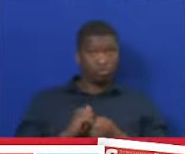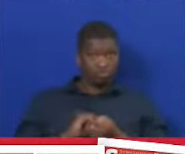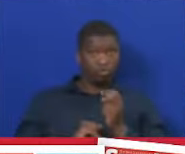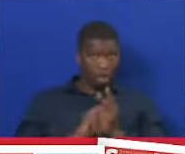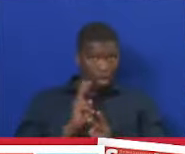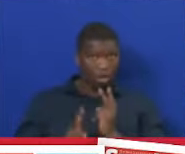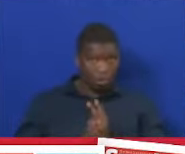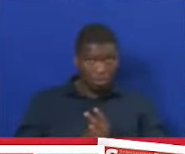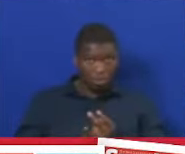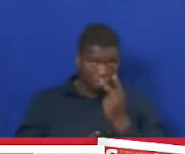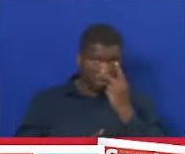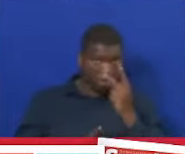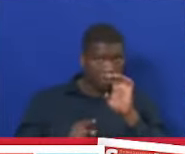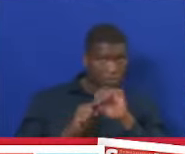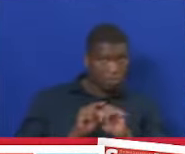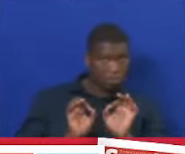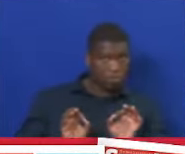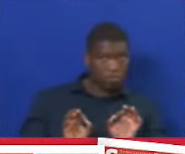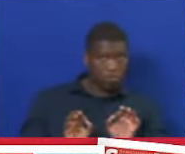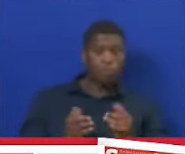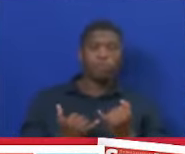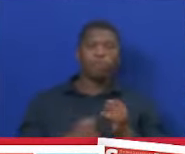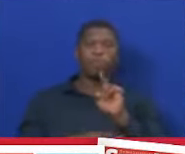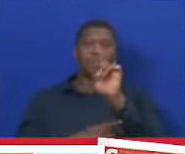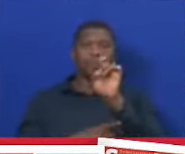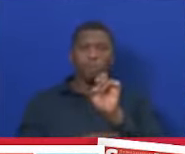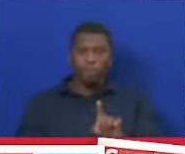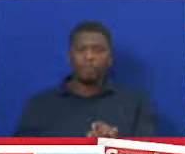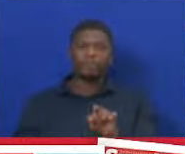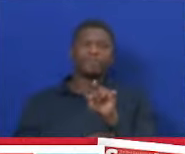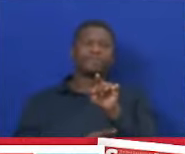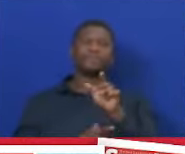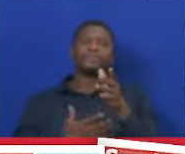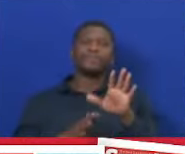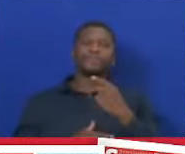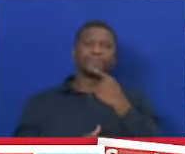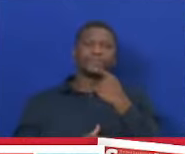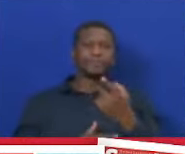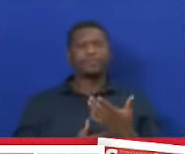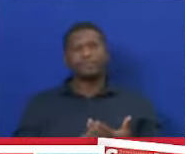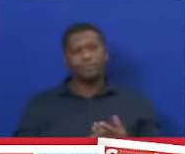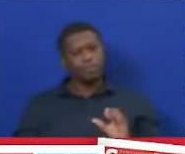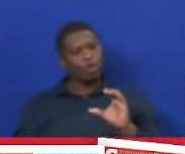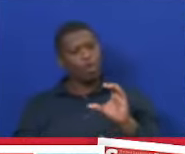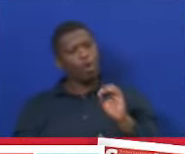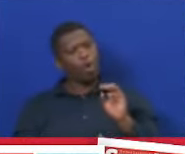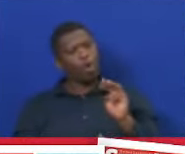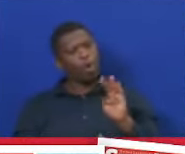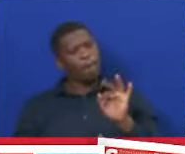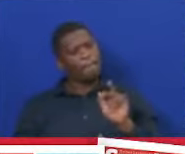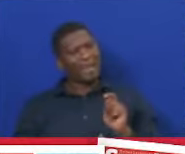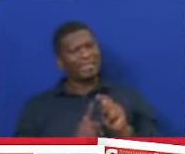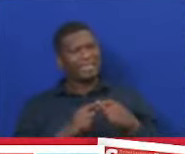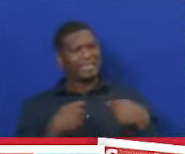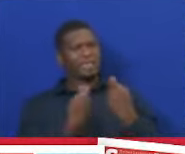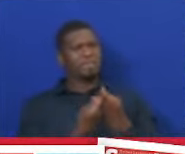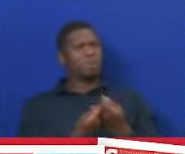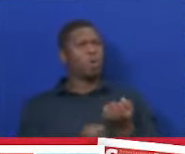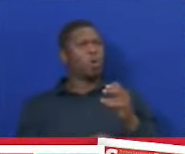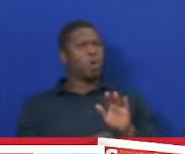The question is, you've been referring to combat team and combat member. If you would